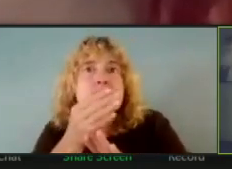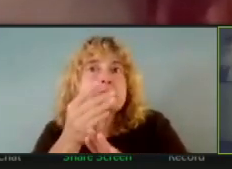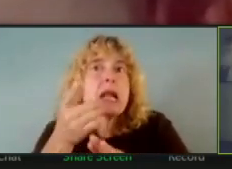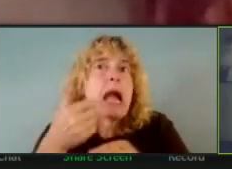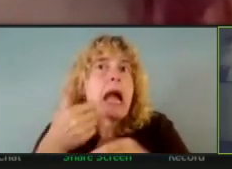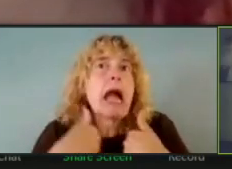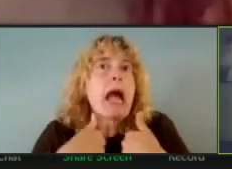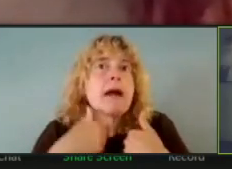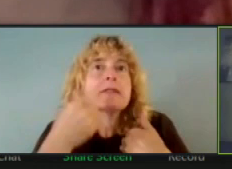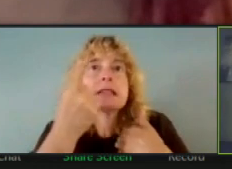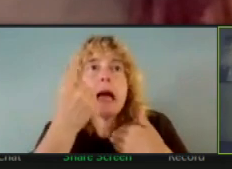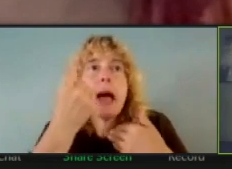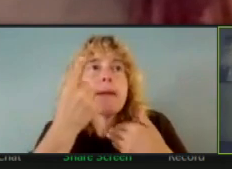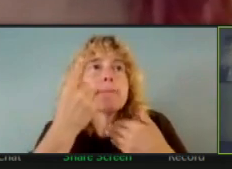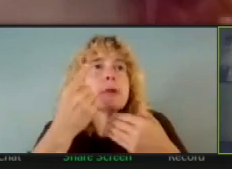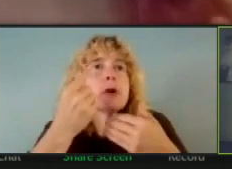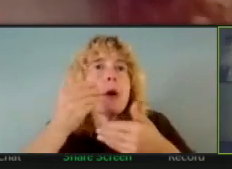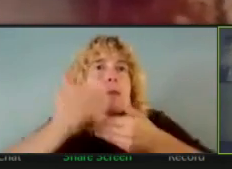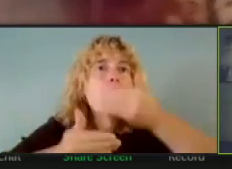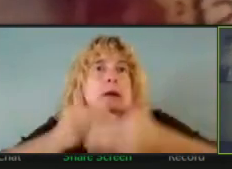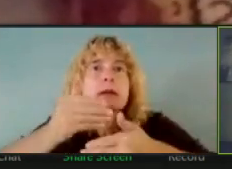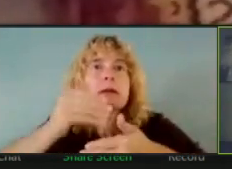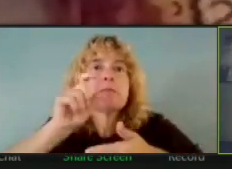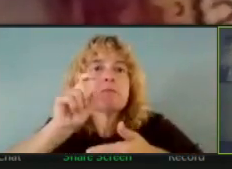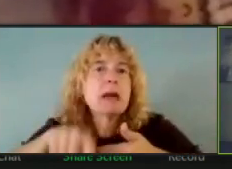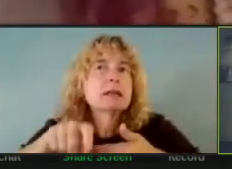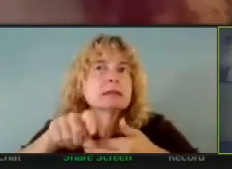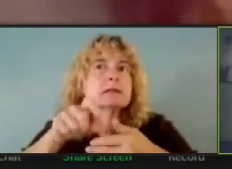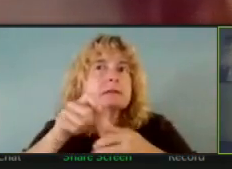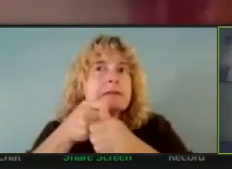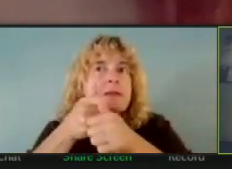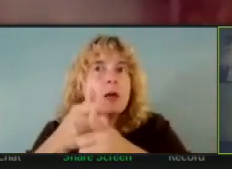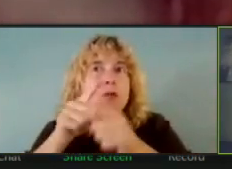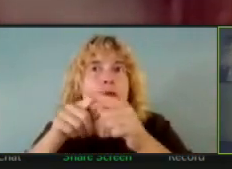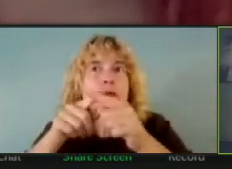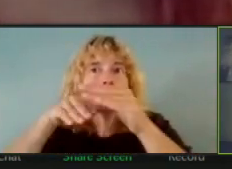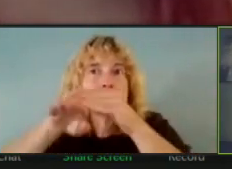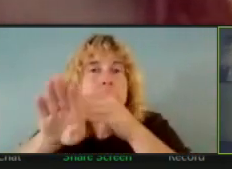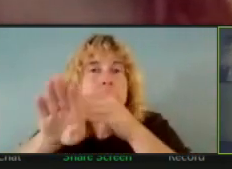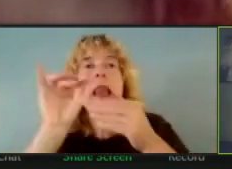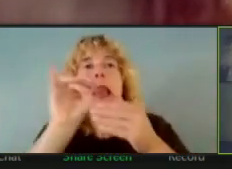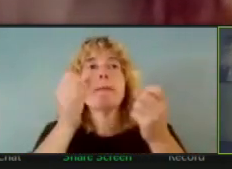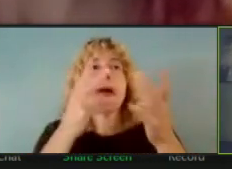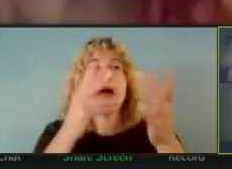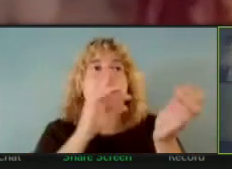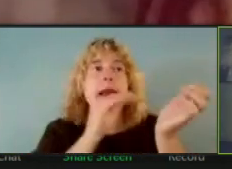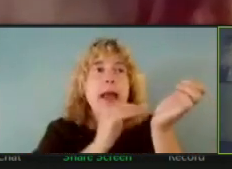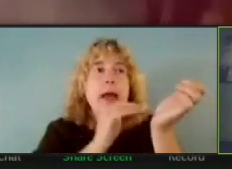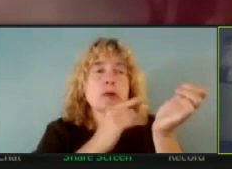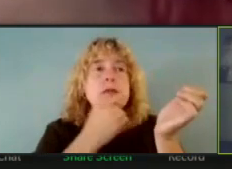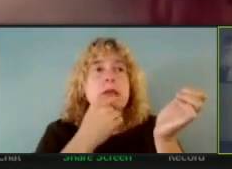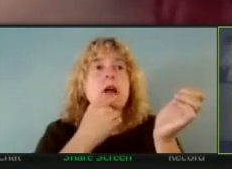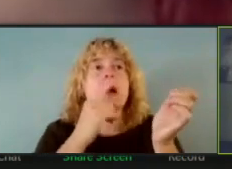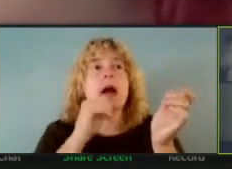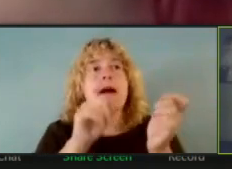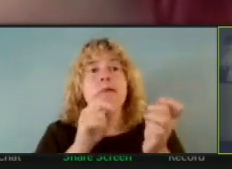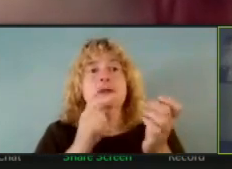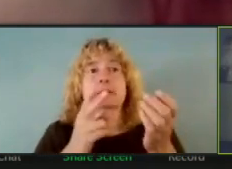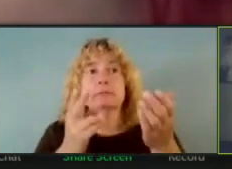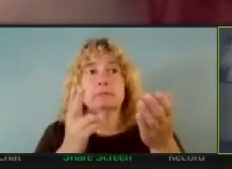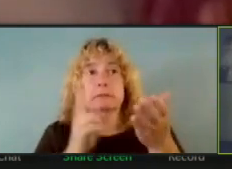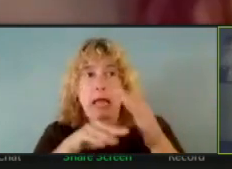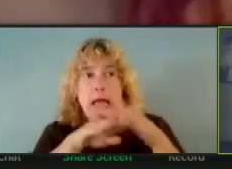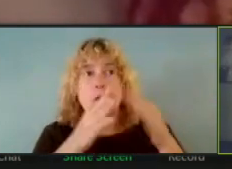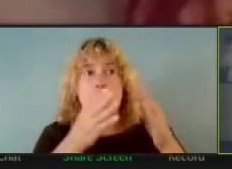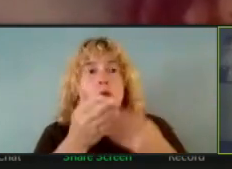lot of doctors are asking that you sign in via phone and wait in your car until you're called into the room. Role play with your children at